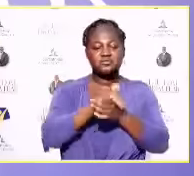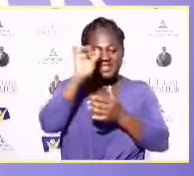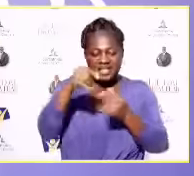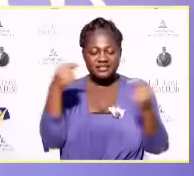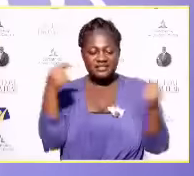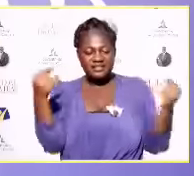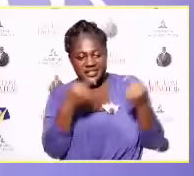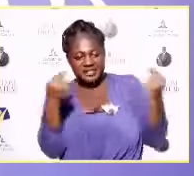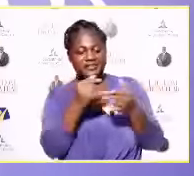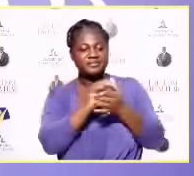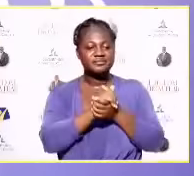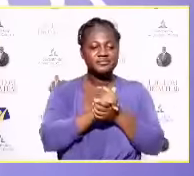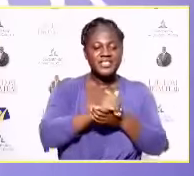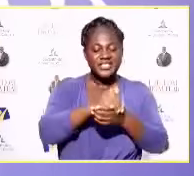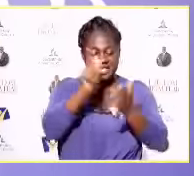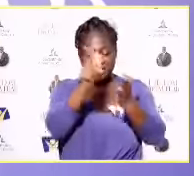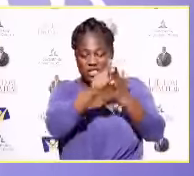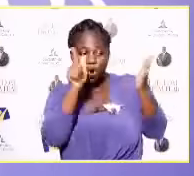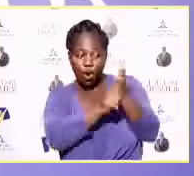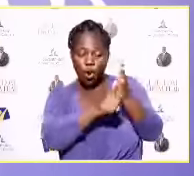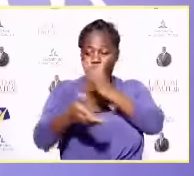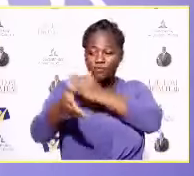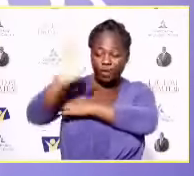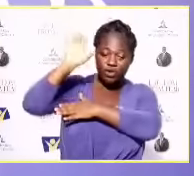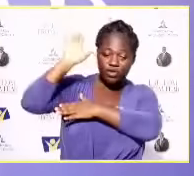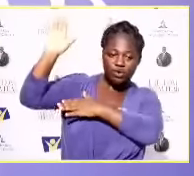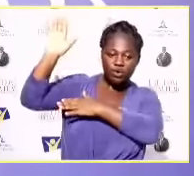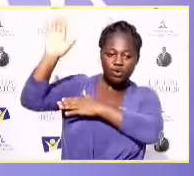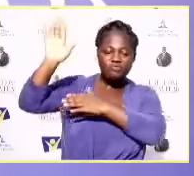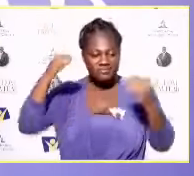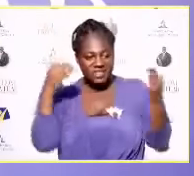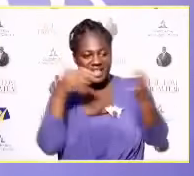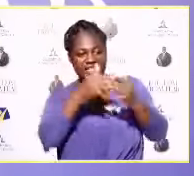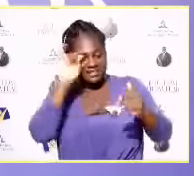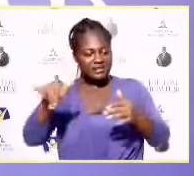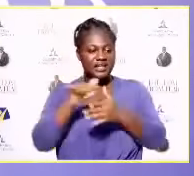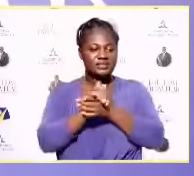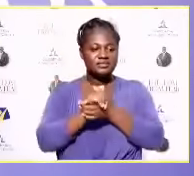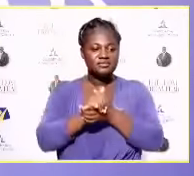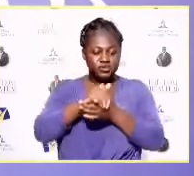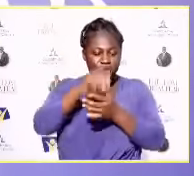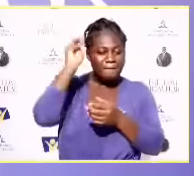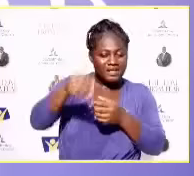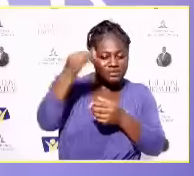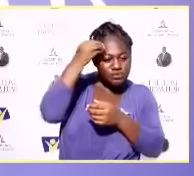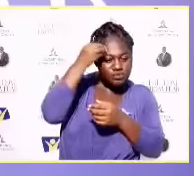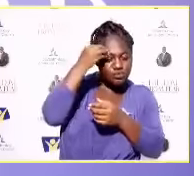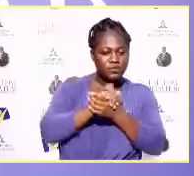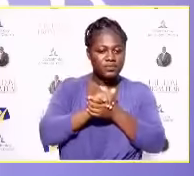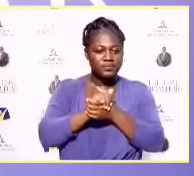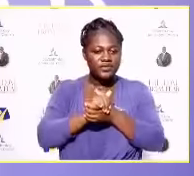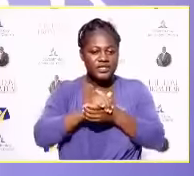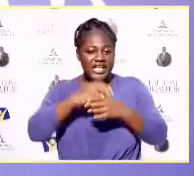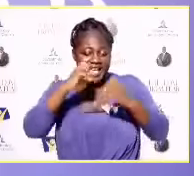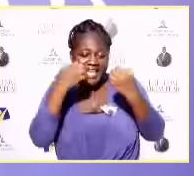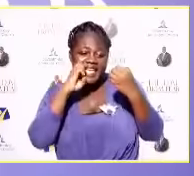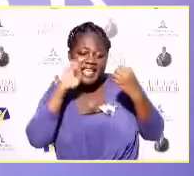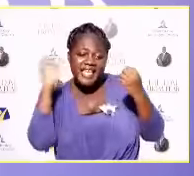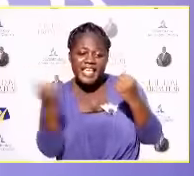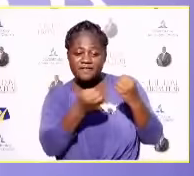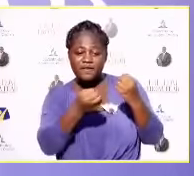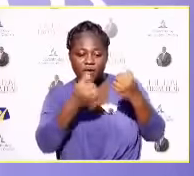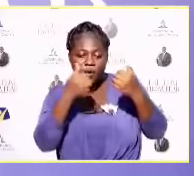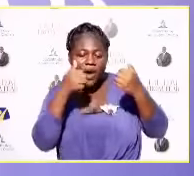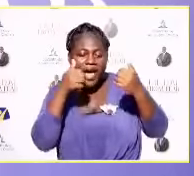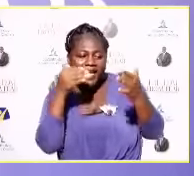The law of God. Now, keep this in mind. But say it again. Evil goes against what?